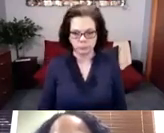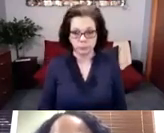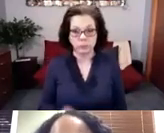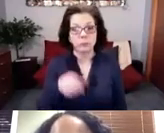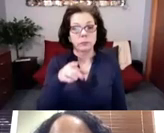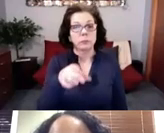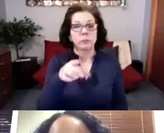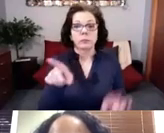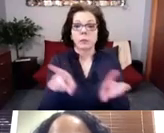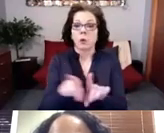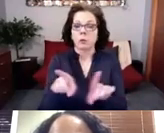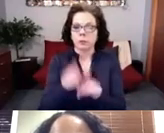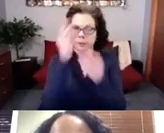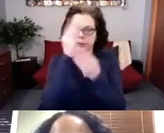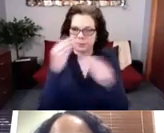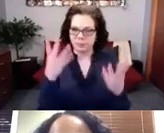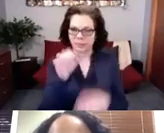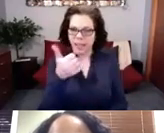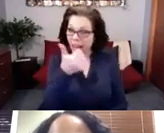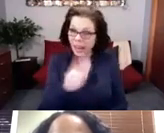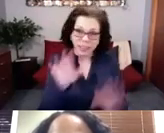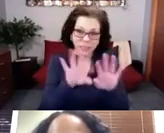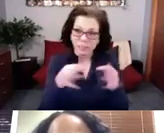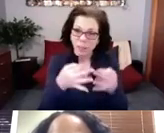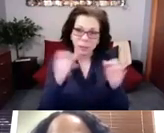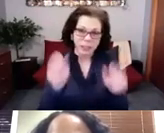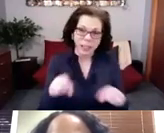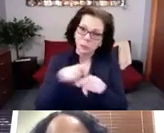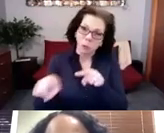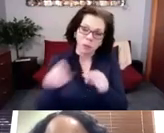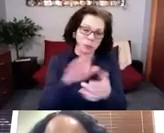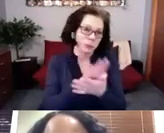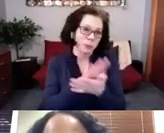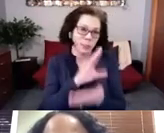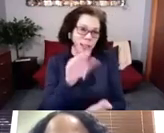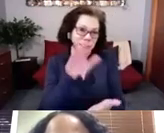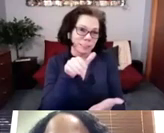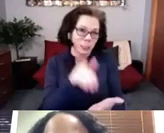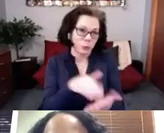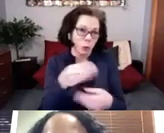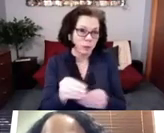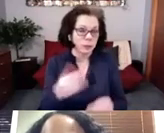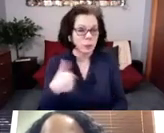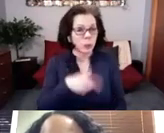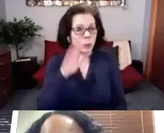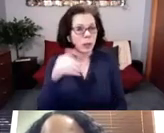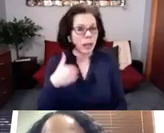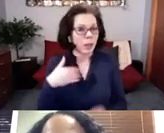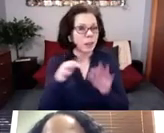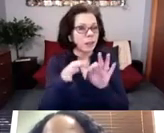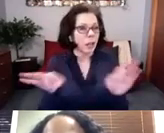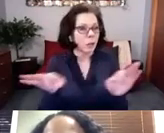be aware that any family can call a school or central office, and we have language and interpretation supports